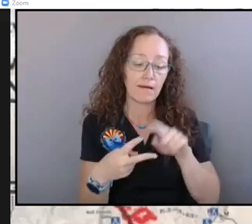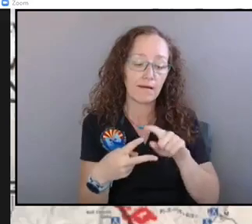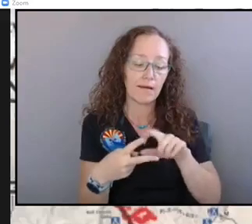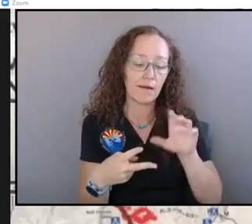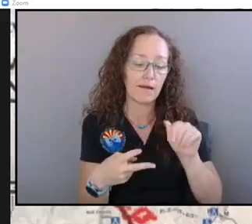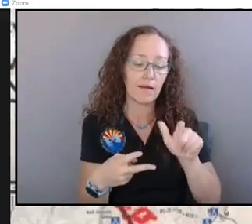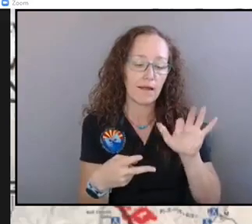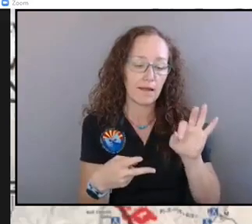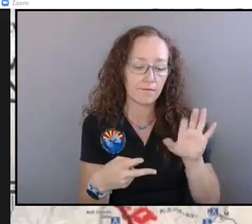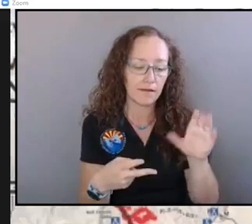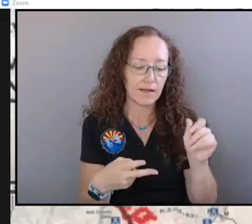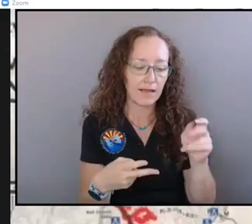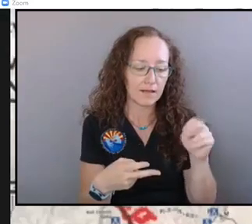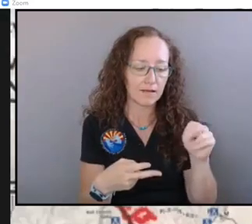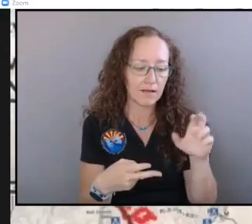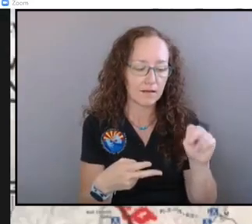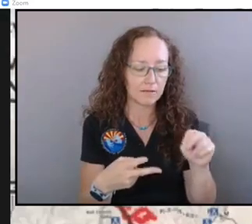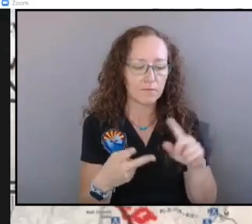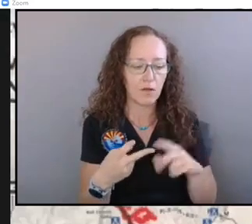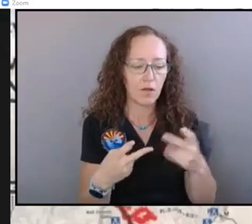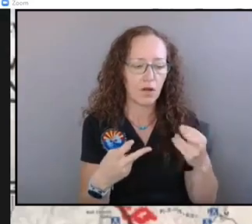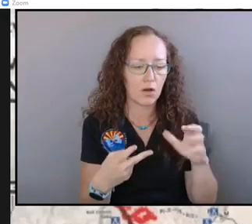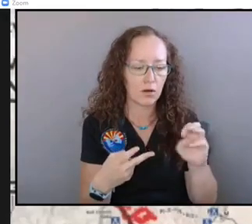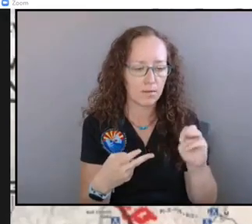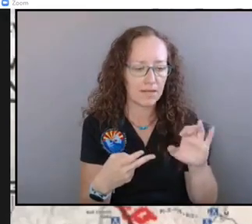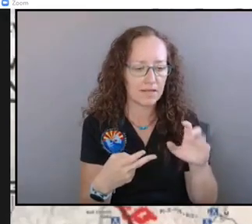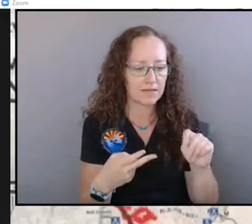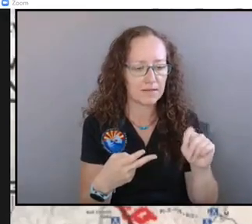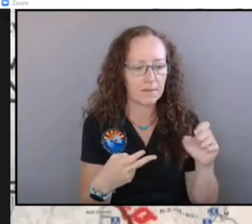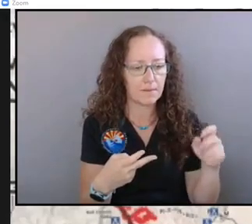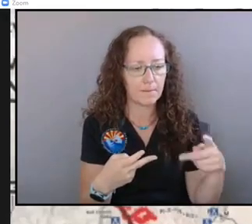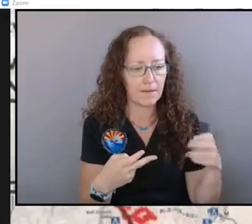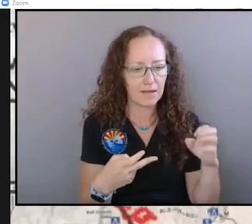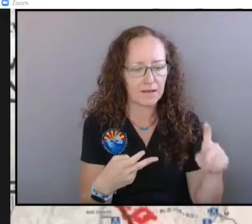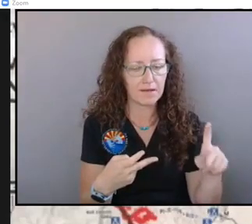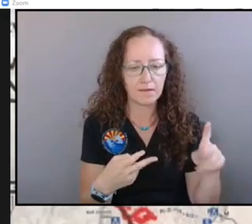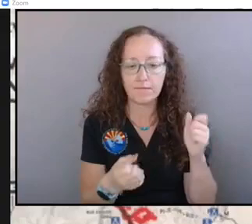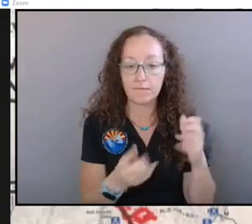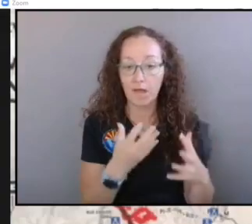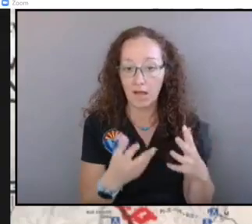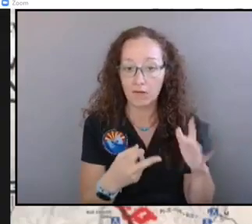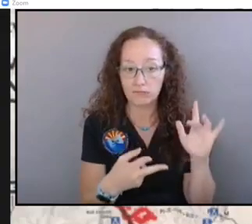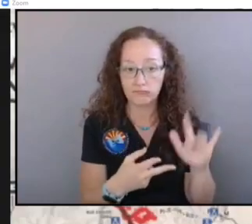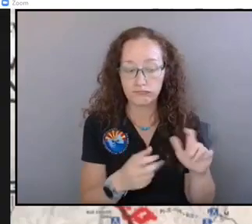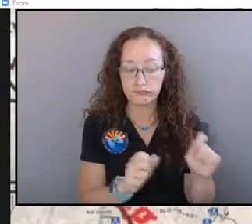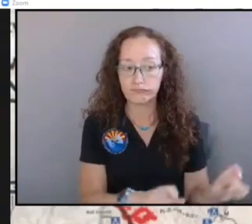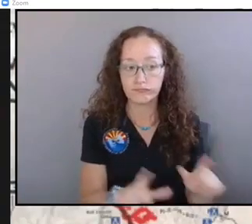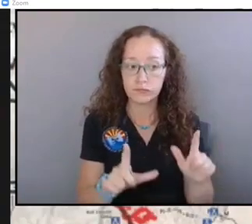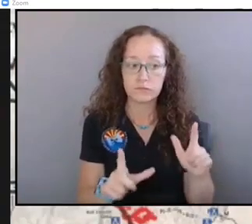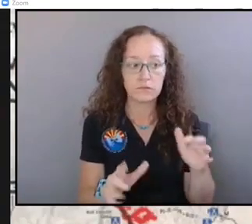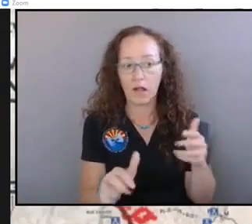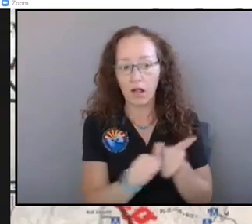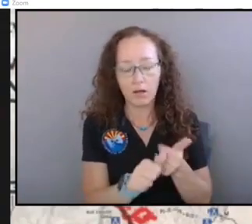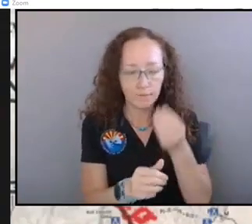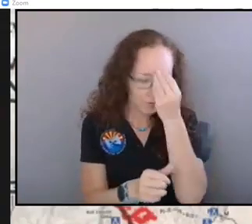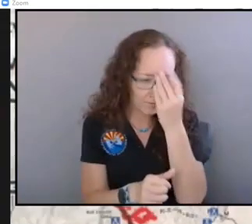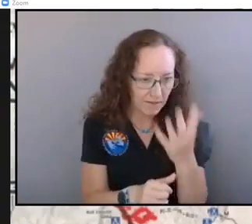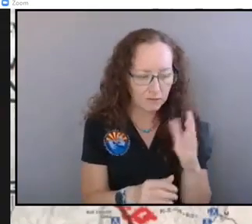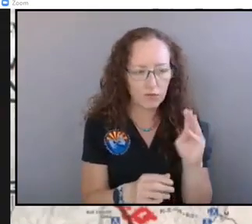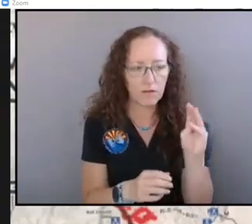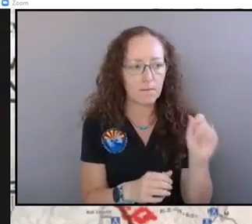of information and knowledge in there. All our most current updates. It has all our maps. It has shelter locations. It